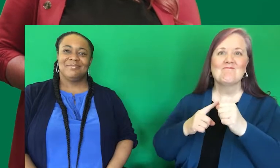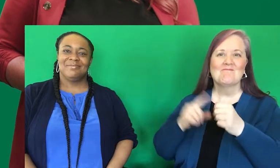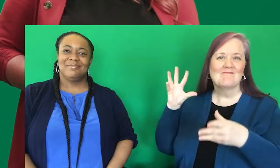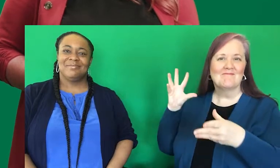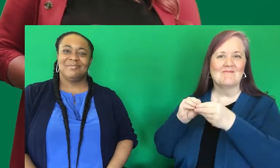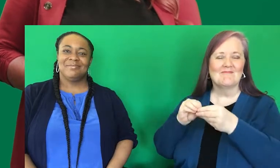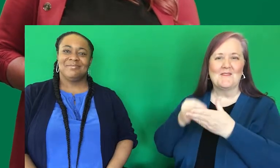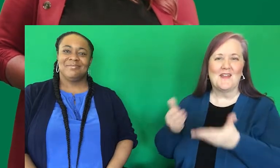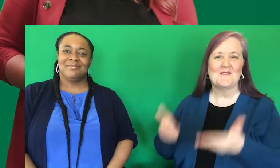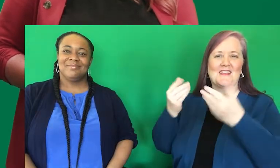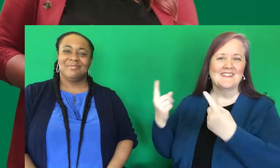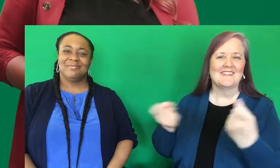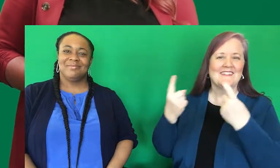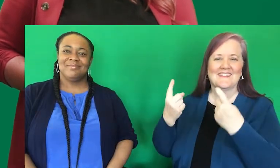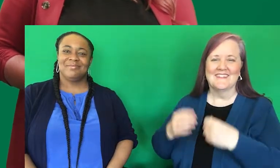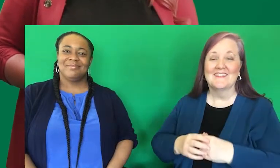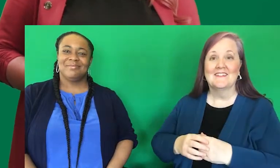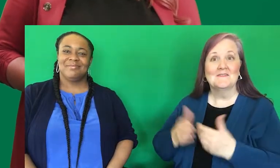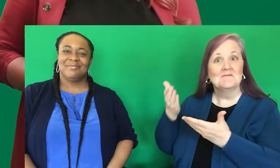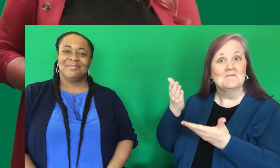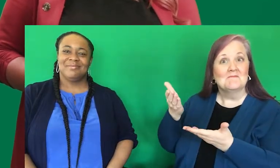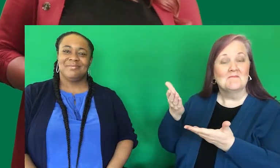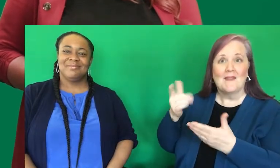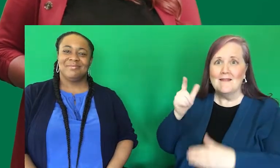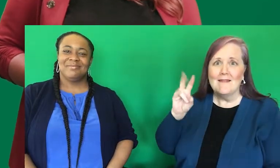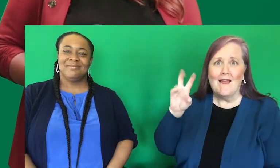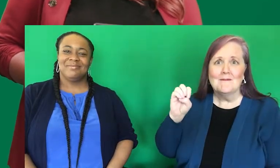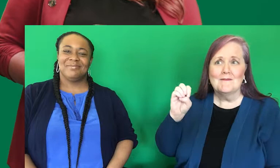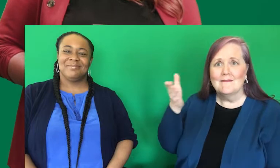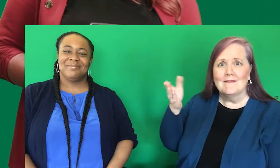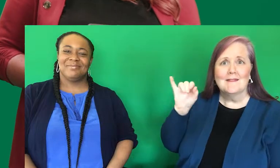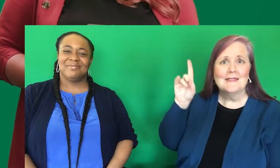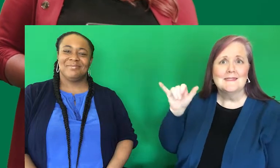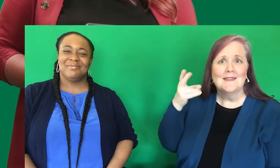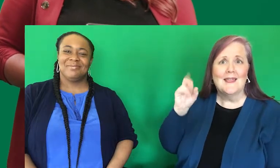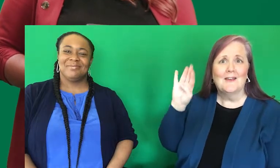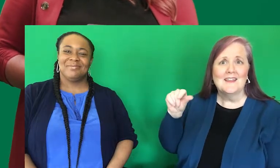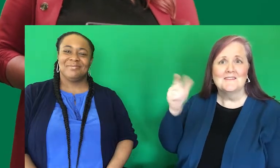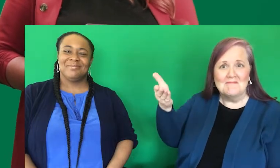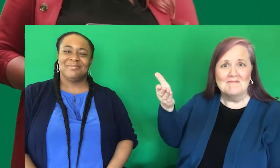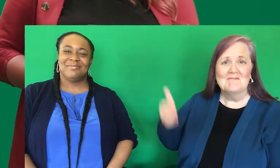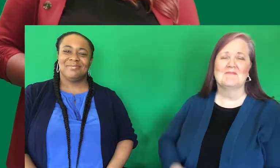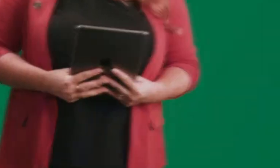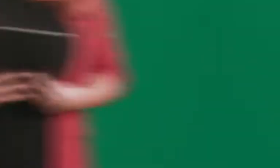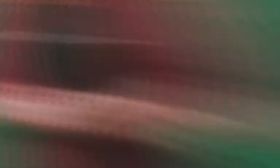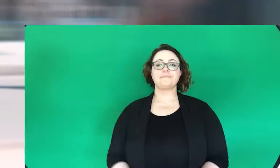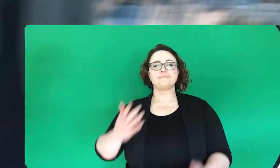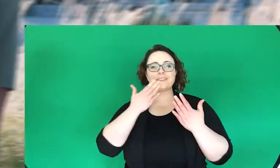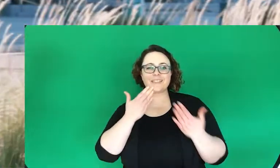university's first comprehensive fundraising campaign. Here to tell us more, live on the scene, is Lindsay